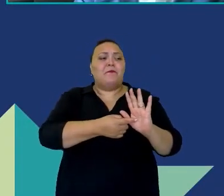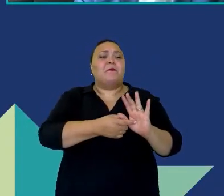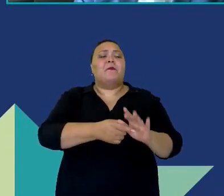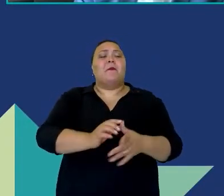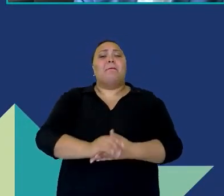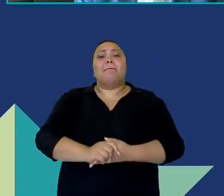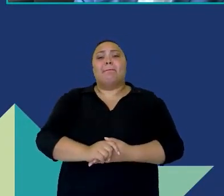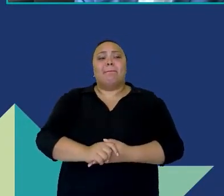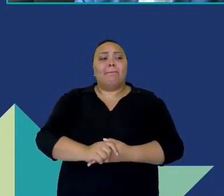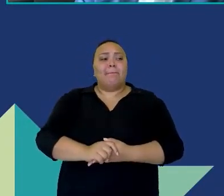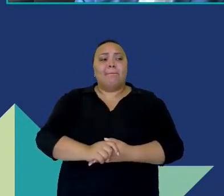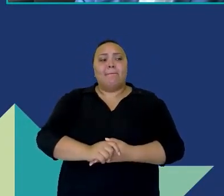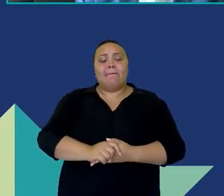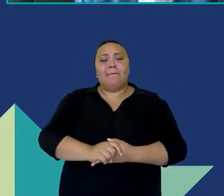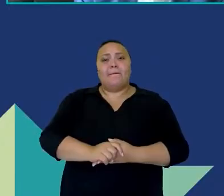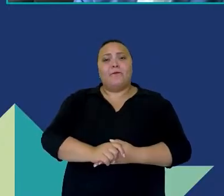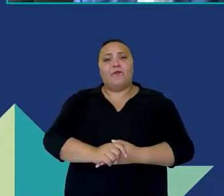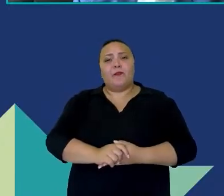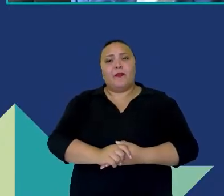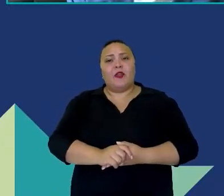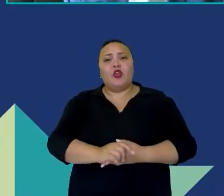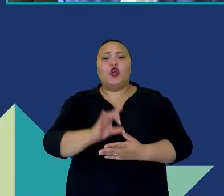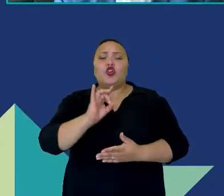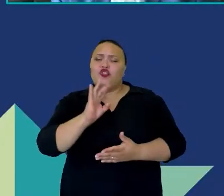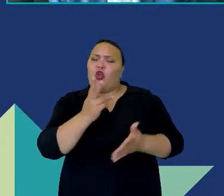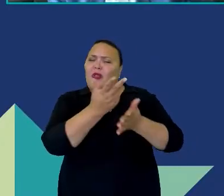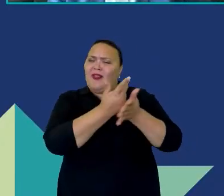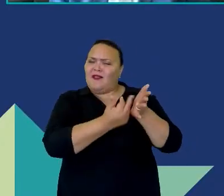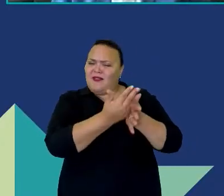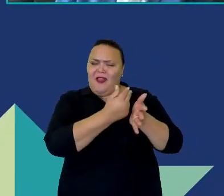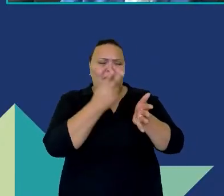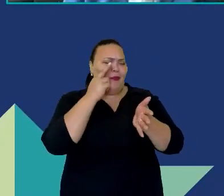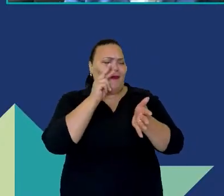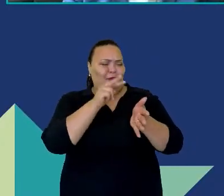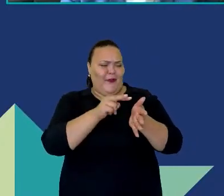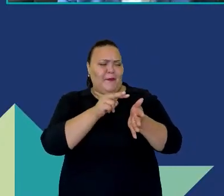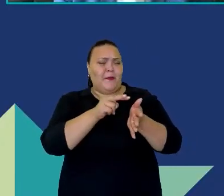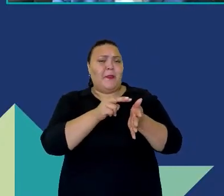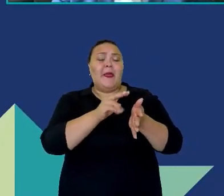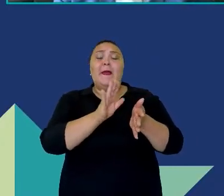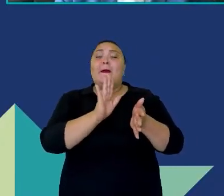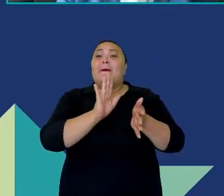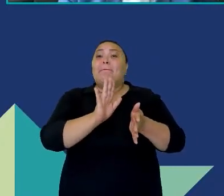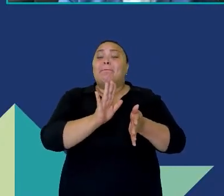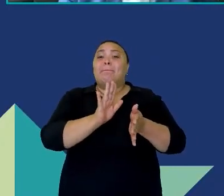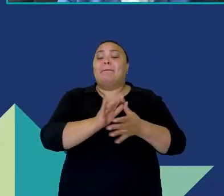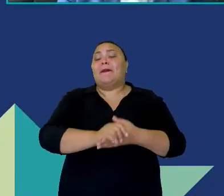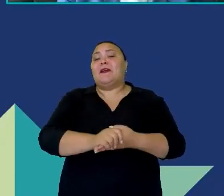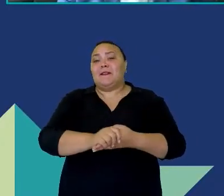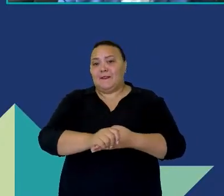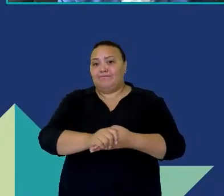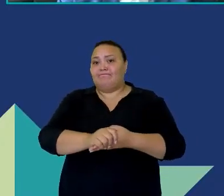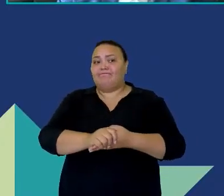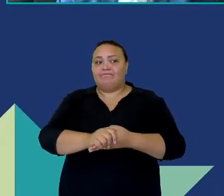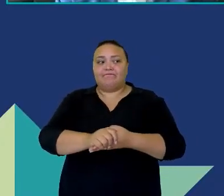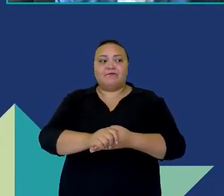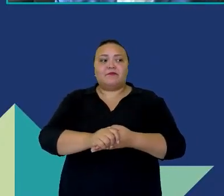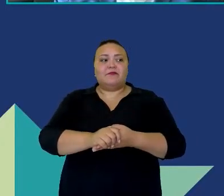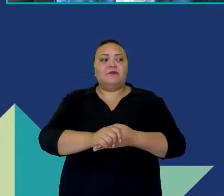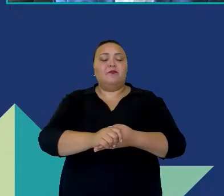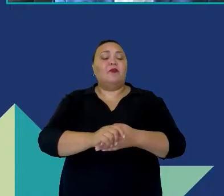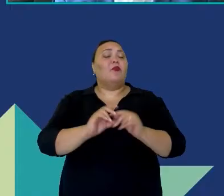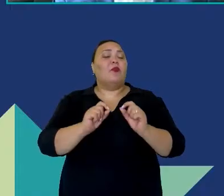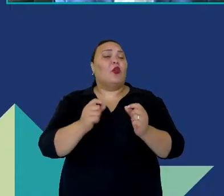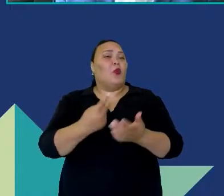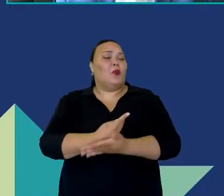no slimes here, whereas the right side, it was a high phreatic surface. So if we would have probably